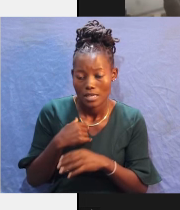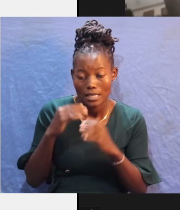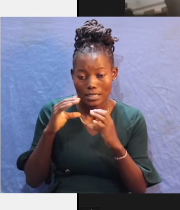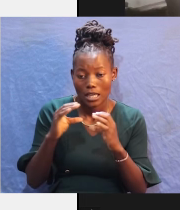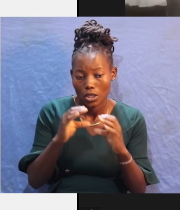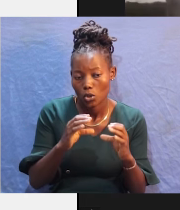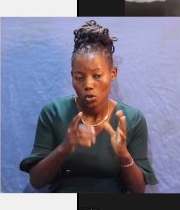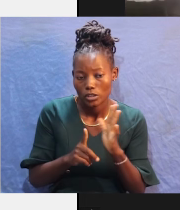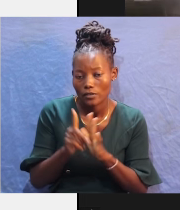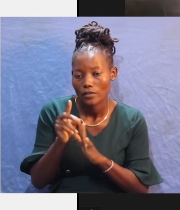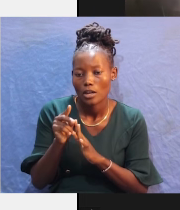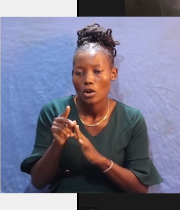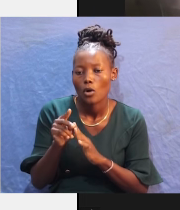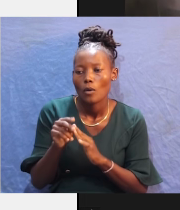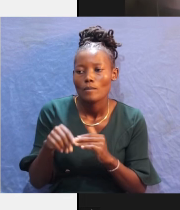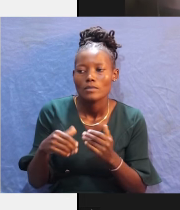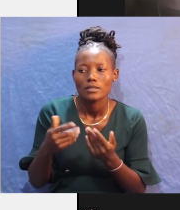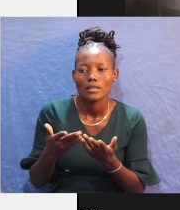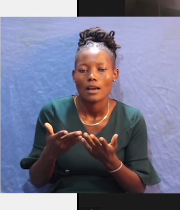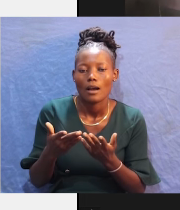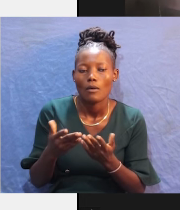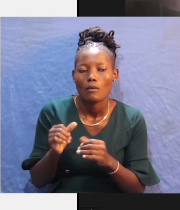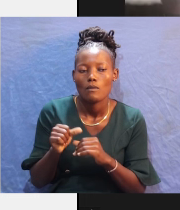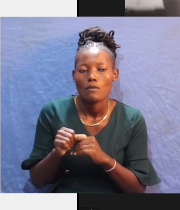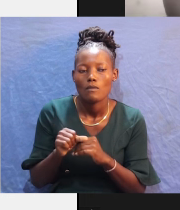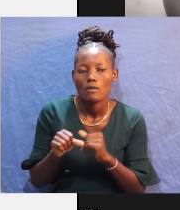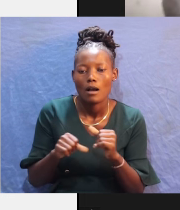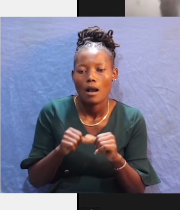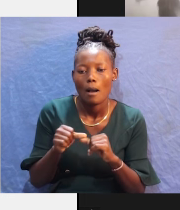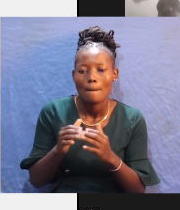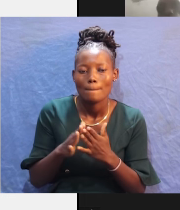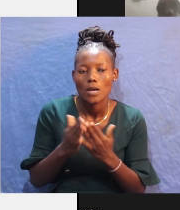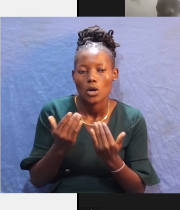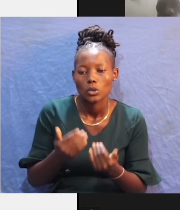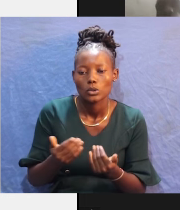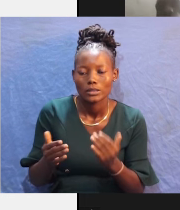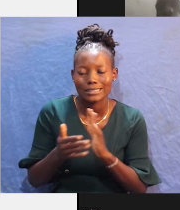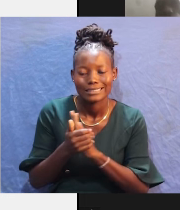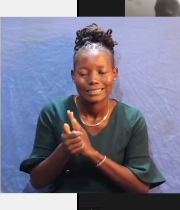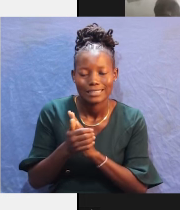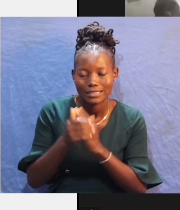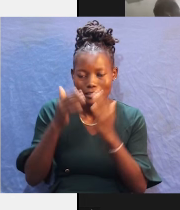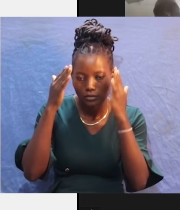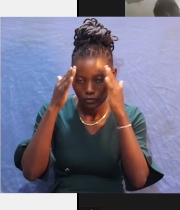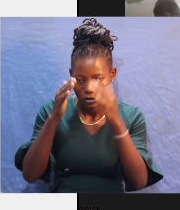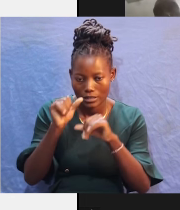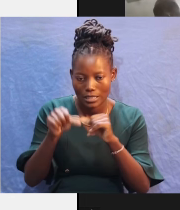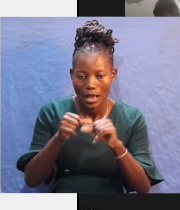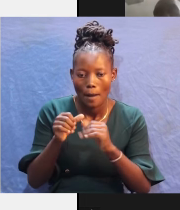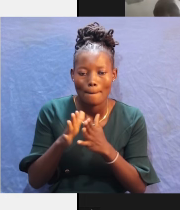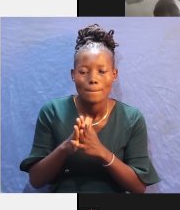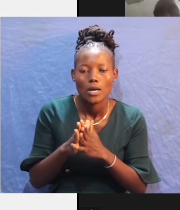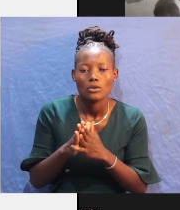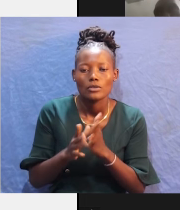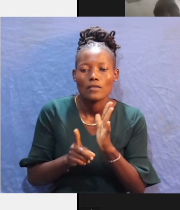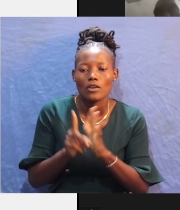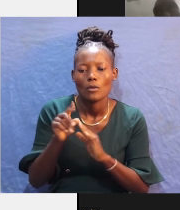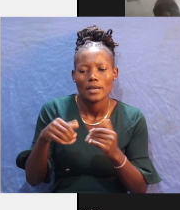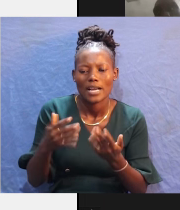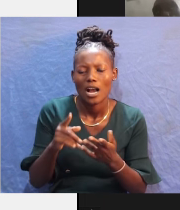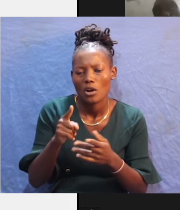he or she can create a better impact in the community later on, rather than be a better athlete or a